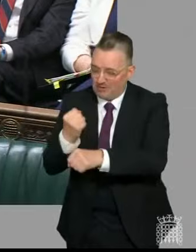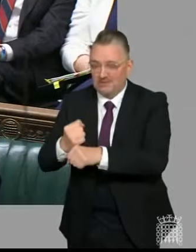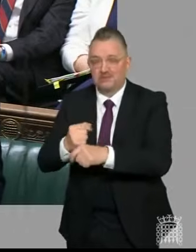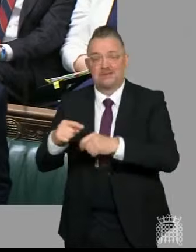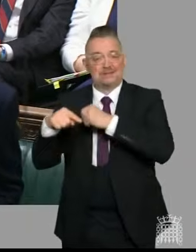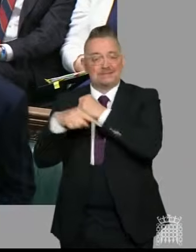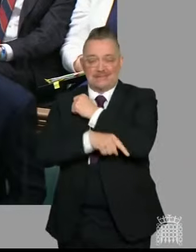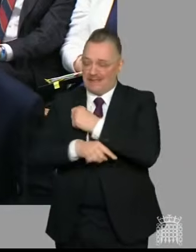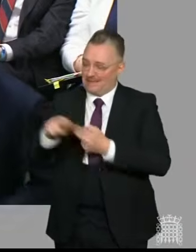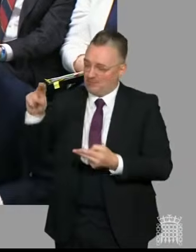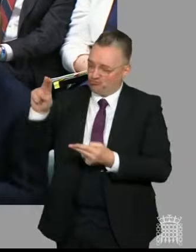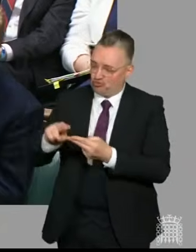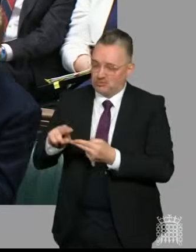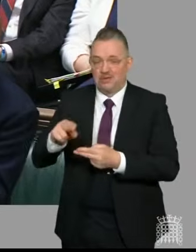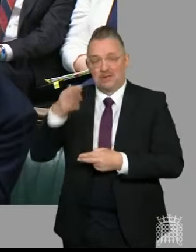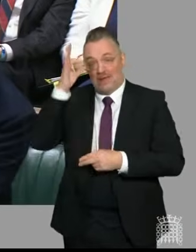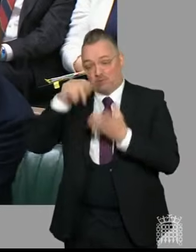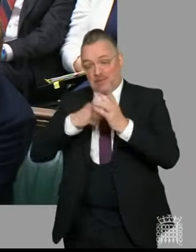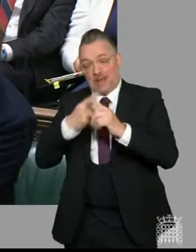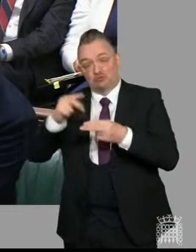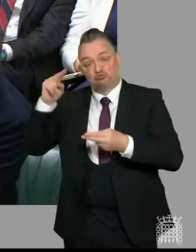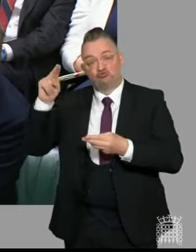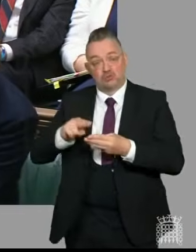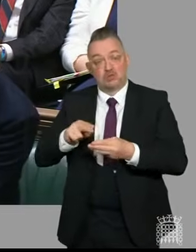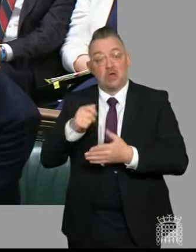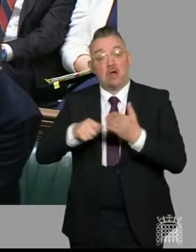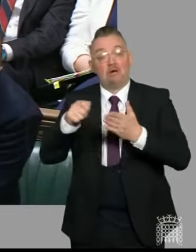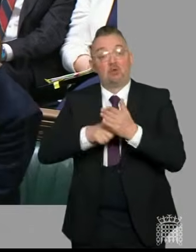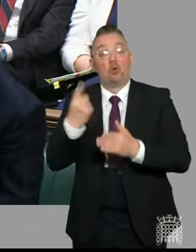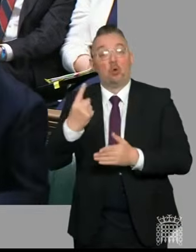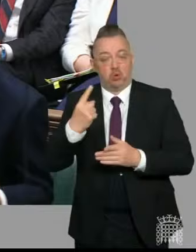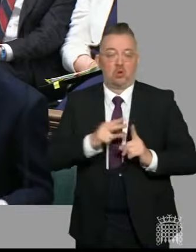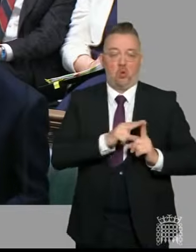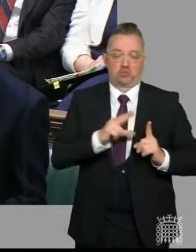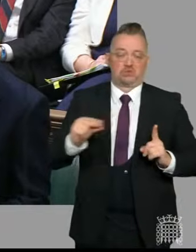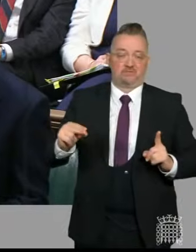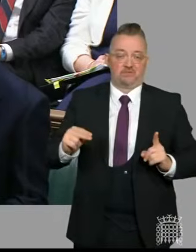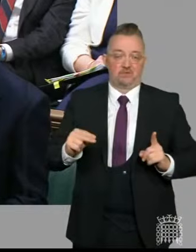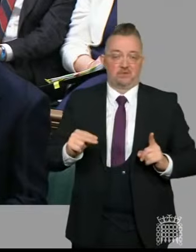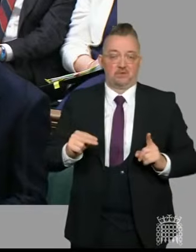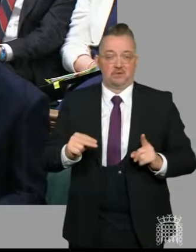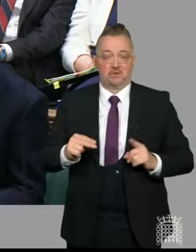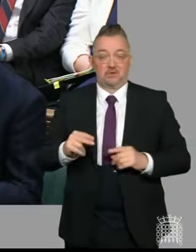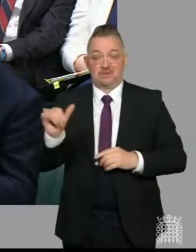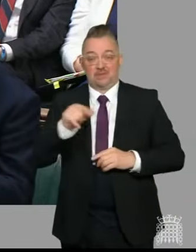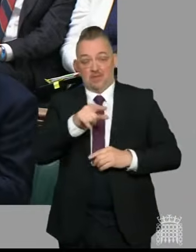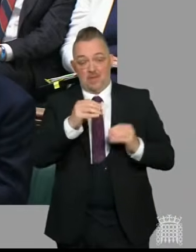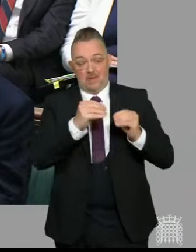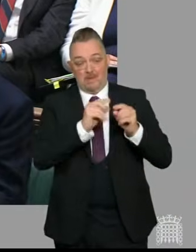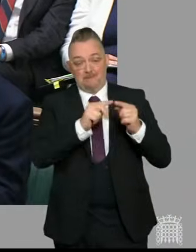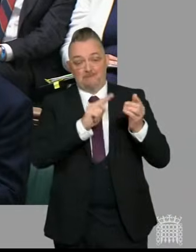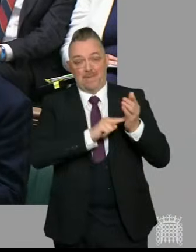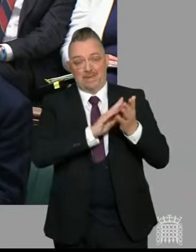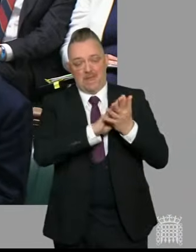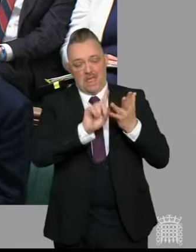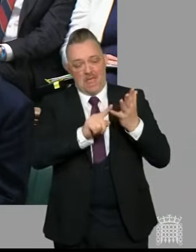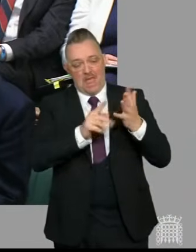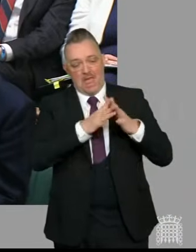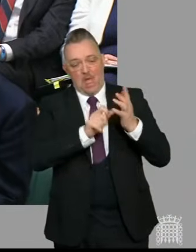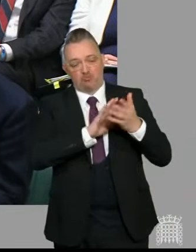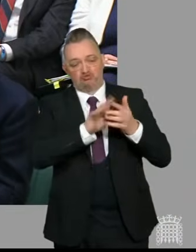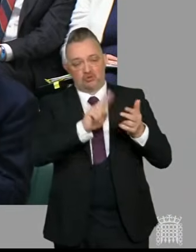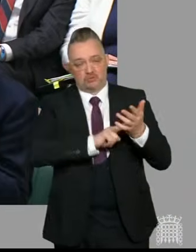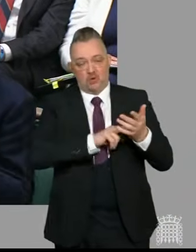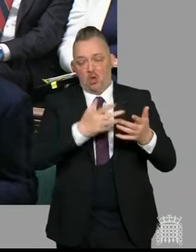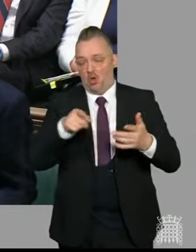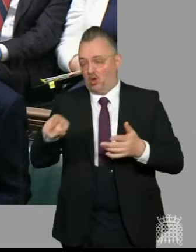vote Conservative, because whether it's Ben Houchin in the Tees Valley or whether it's Andy Street in the West Midlands, it's only the Conservative